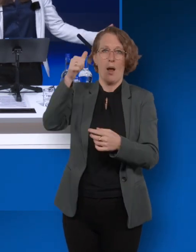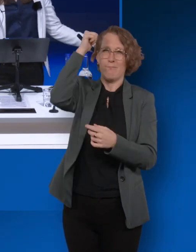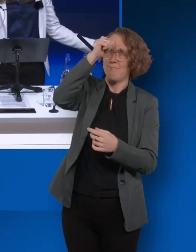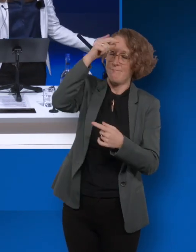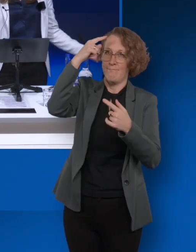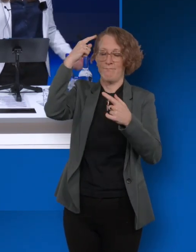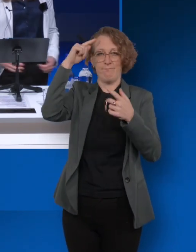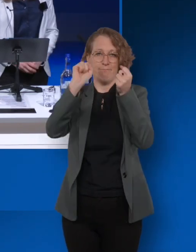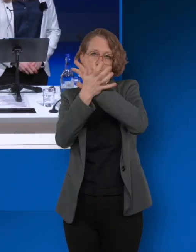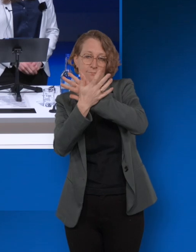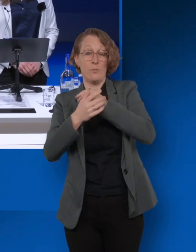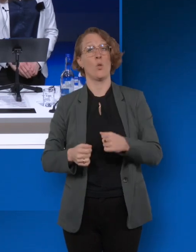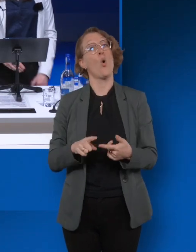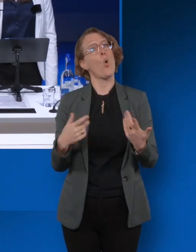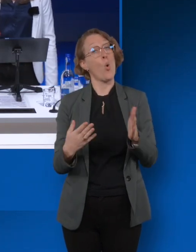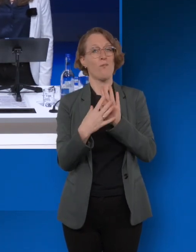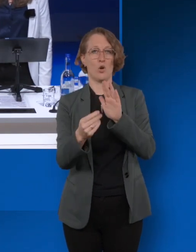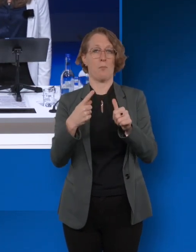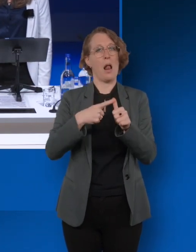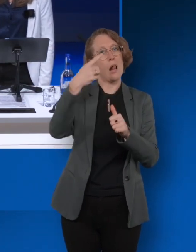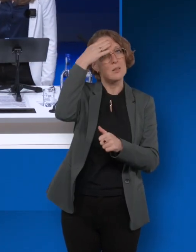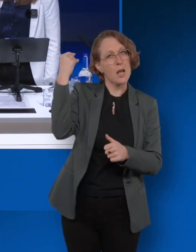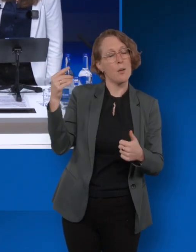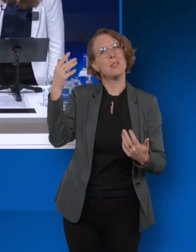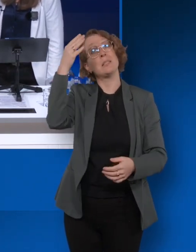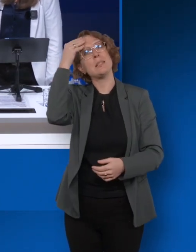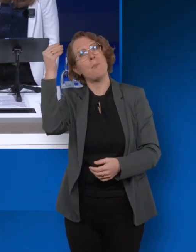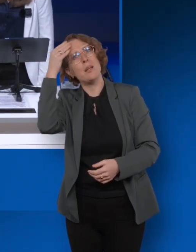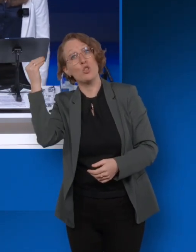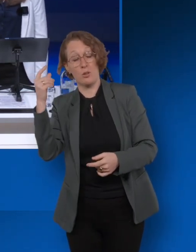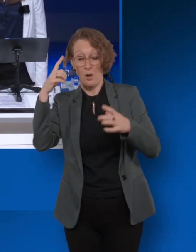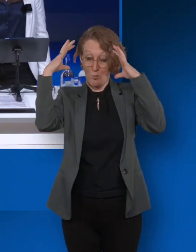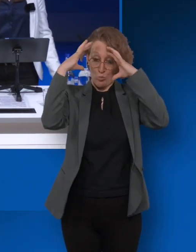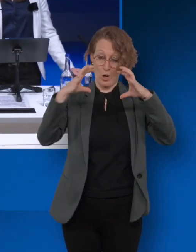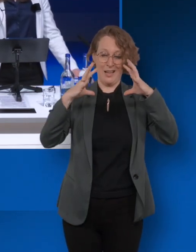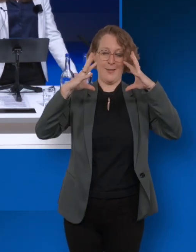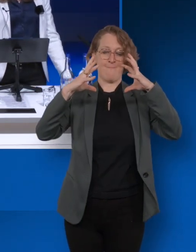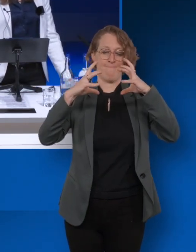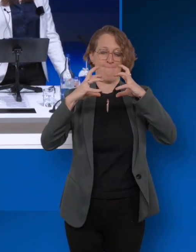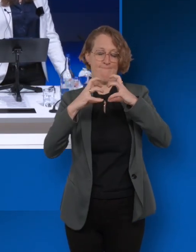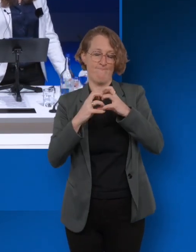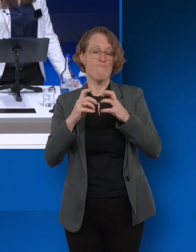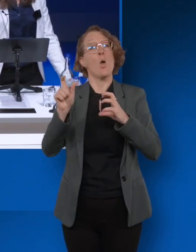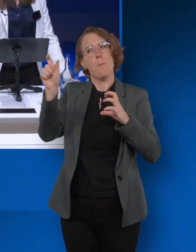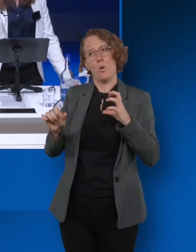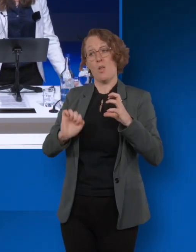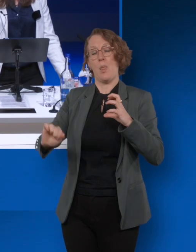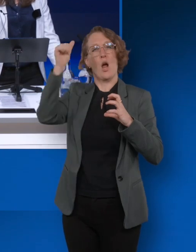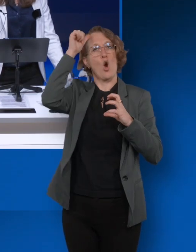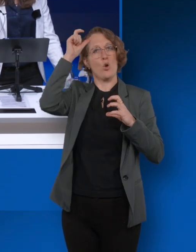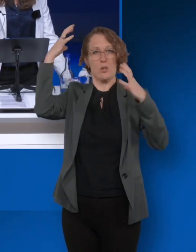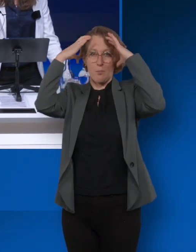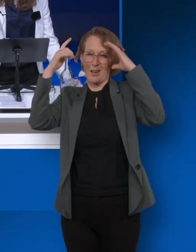see it in disease states like Alzheimer's and dementia, that as the brain degenerates, that the person's conscious mind